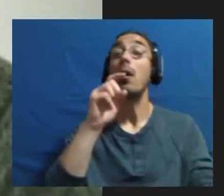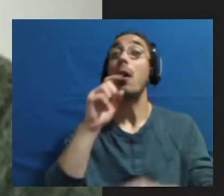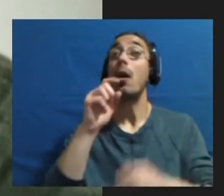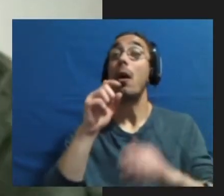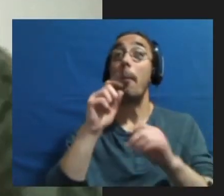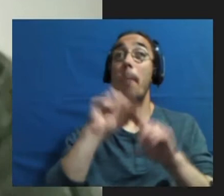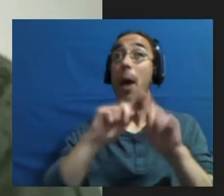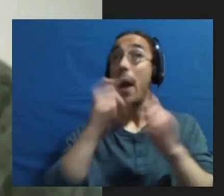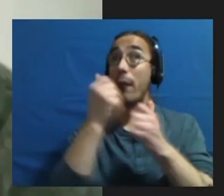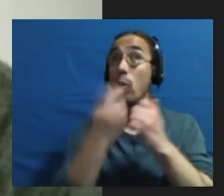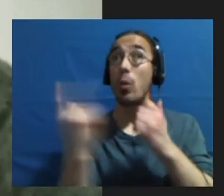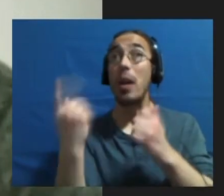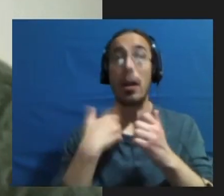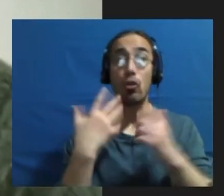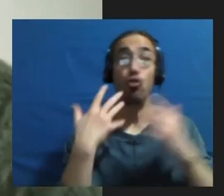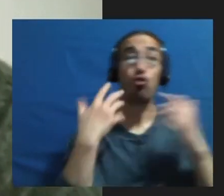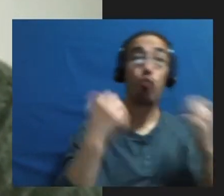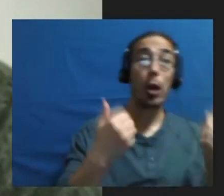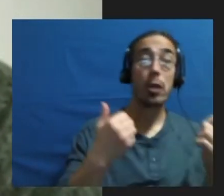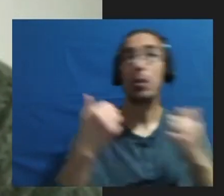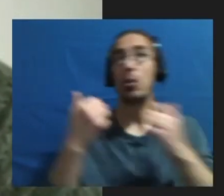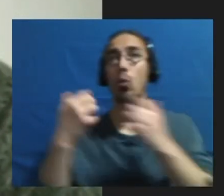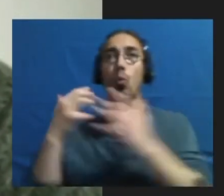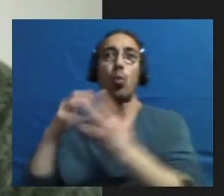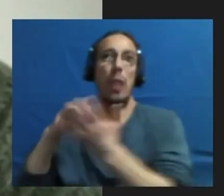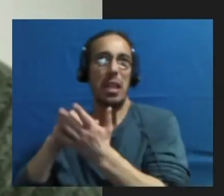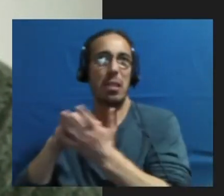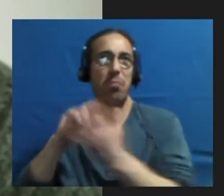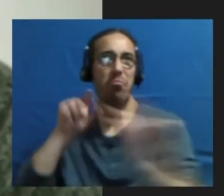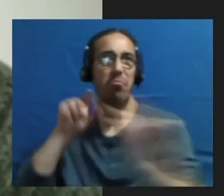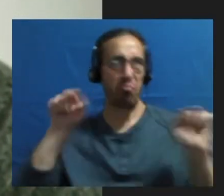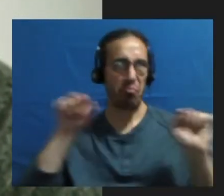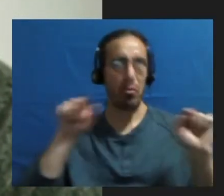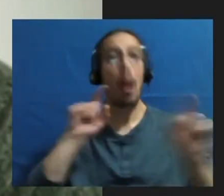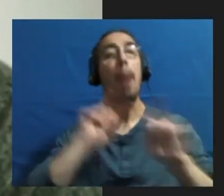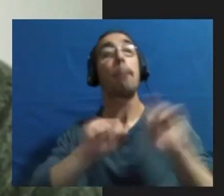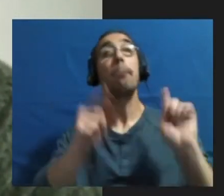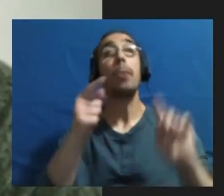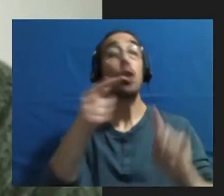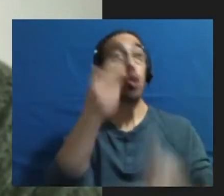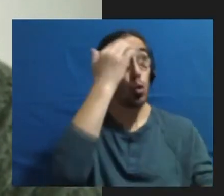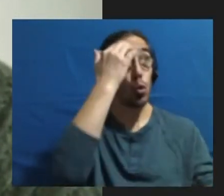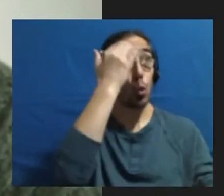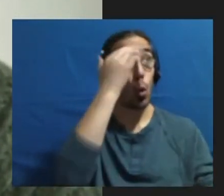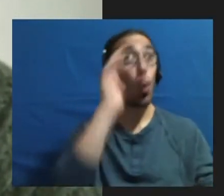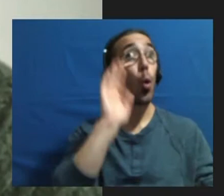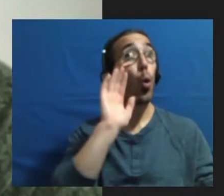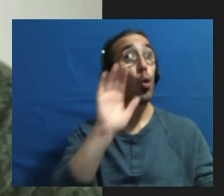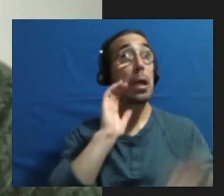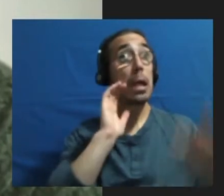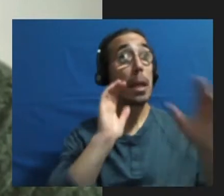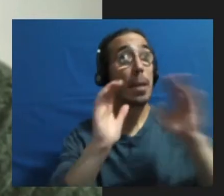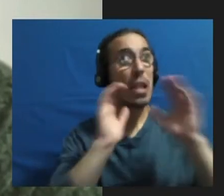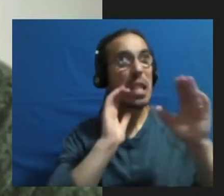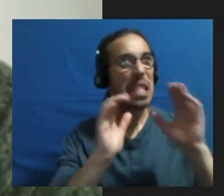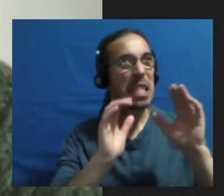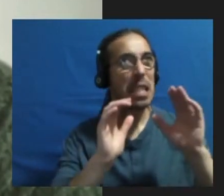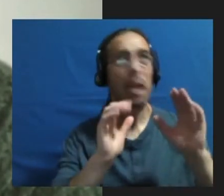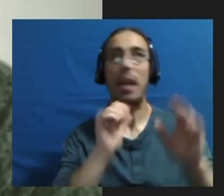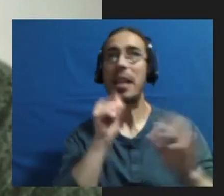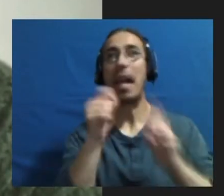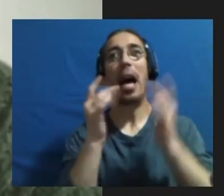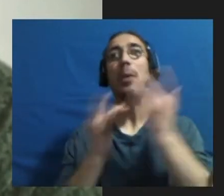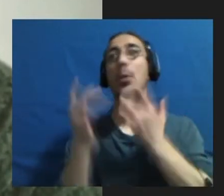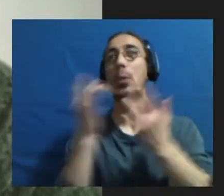but you now know communication is not deficient when you